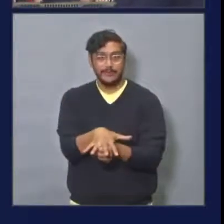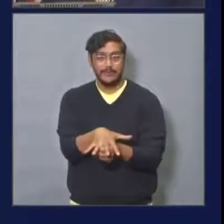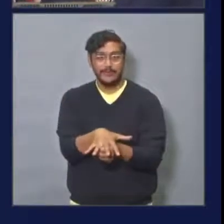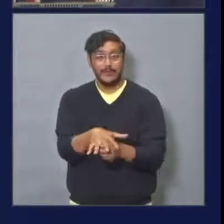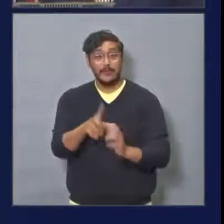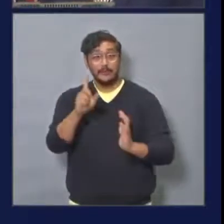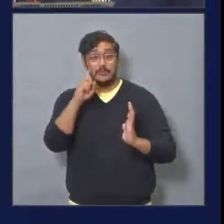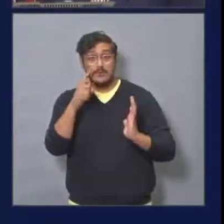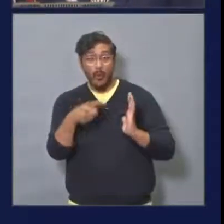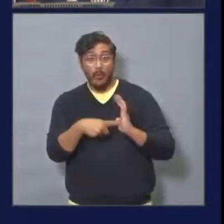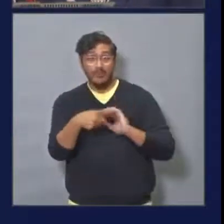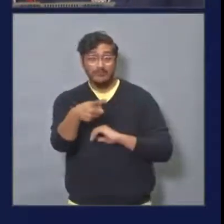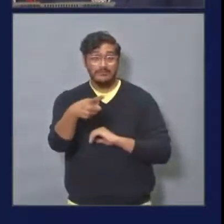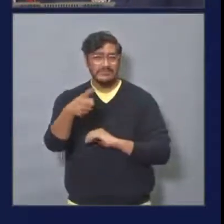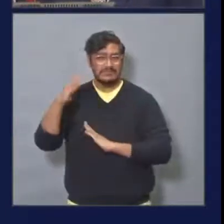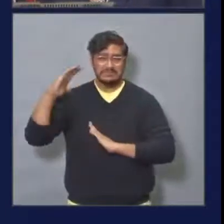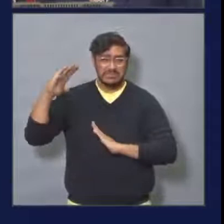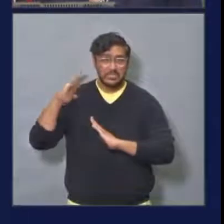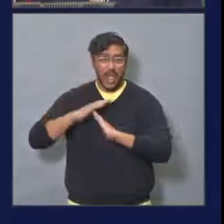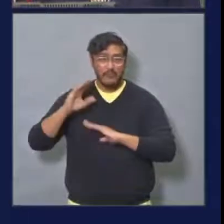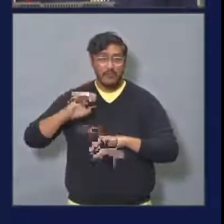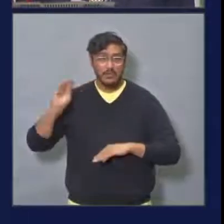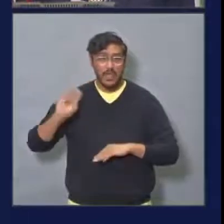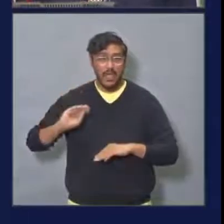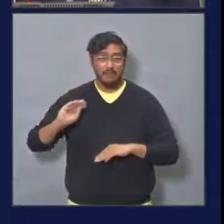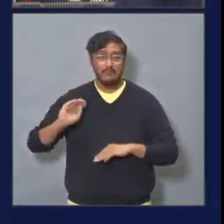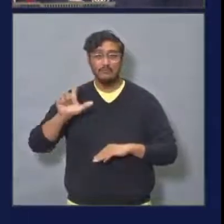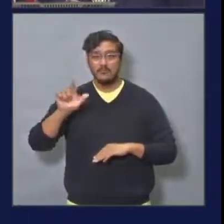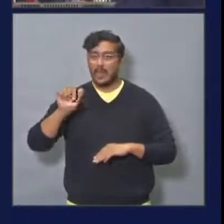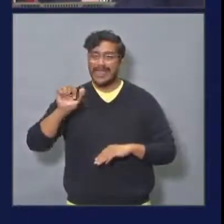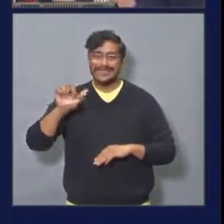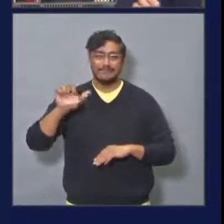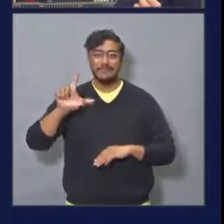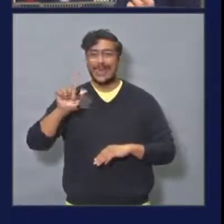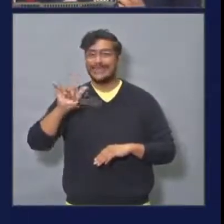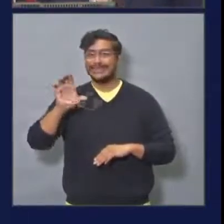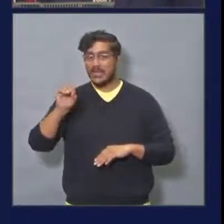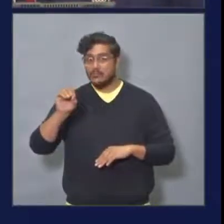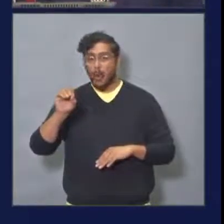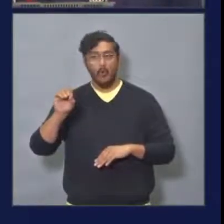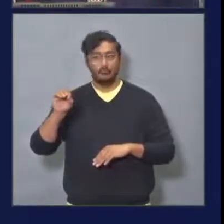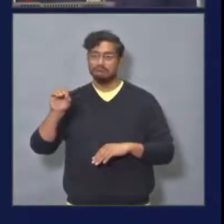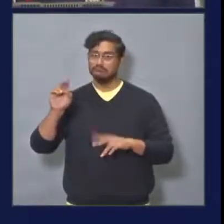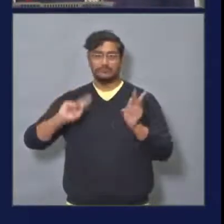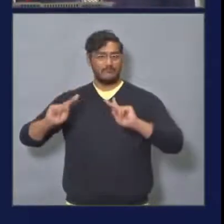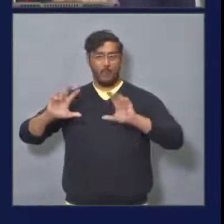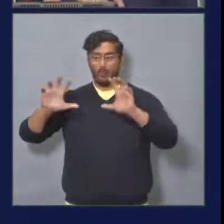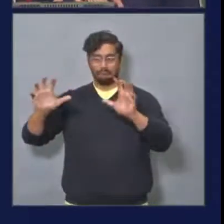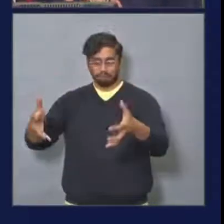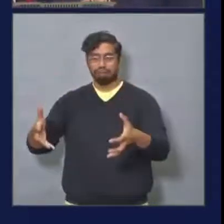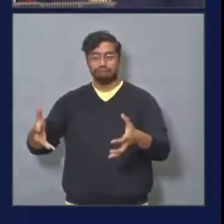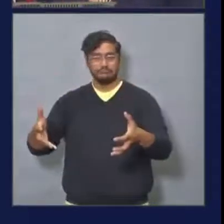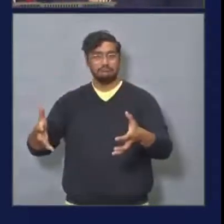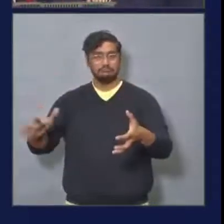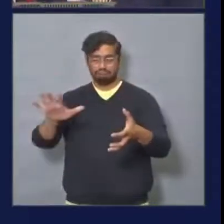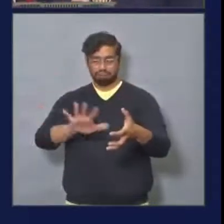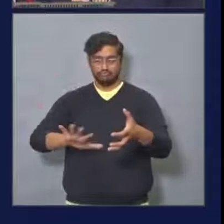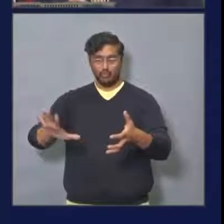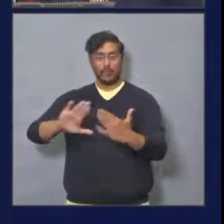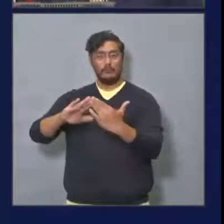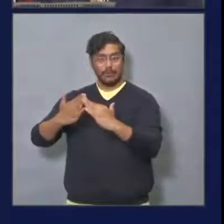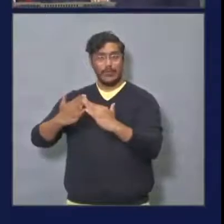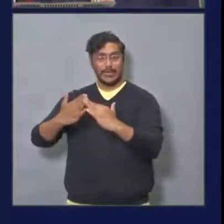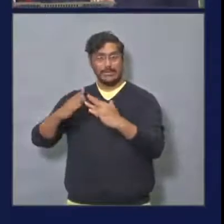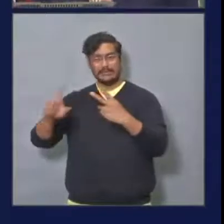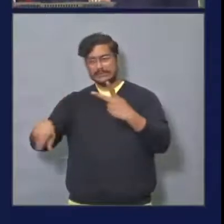notice that the highest rates are among our Latino friends and neighbors and in their communities,